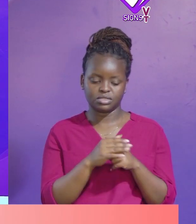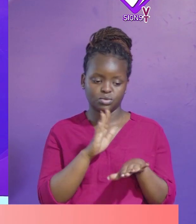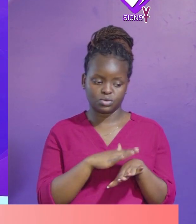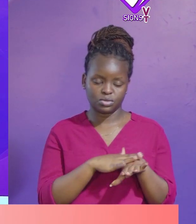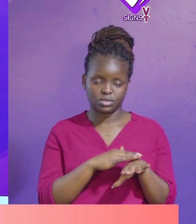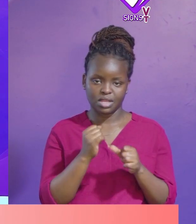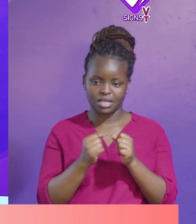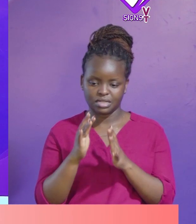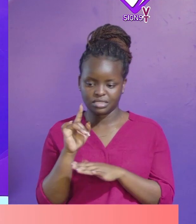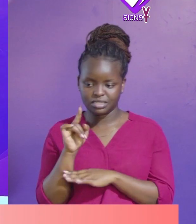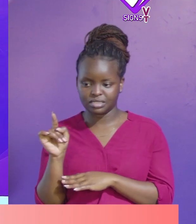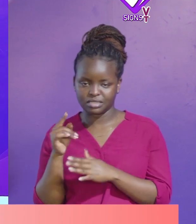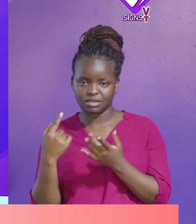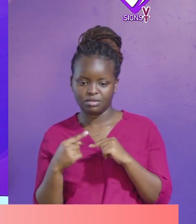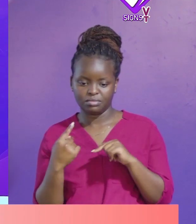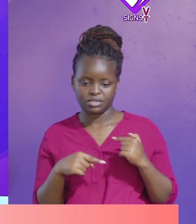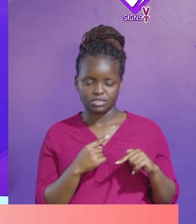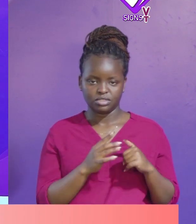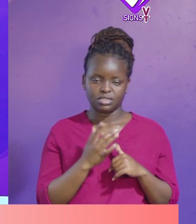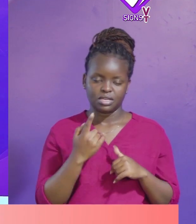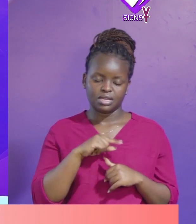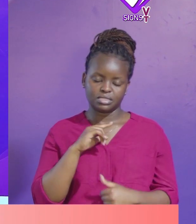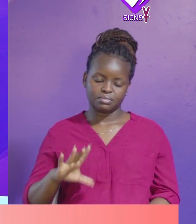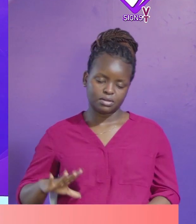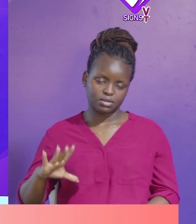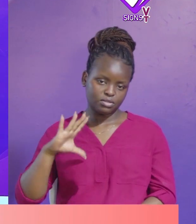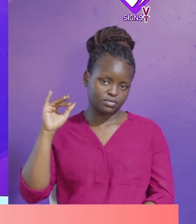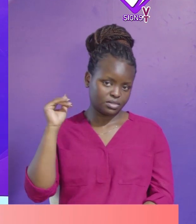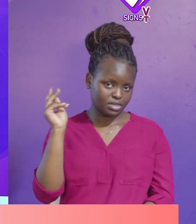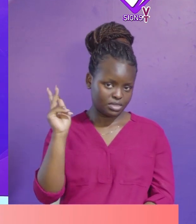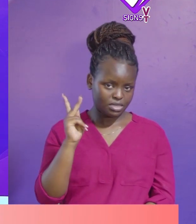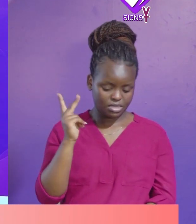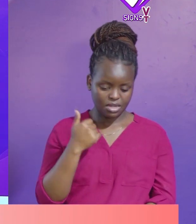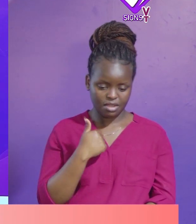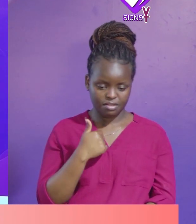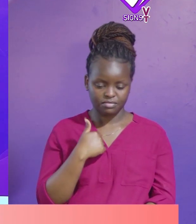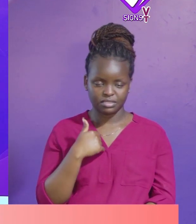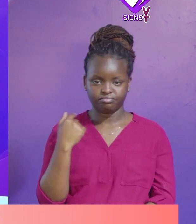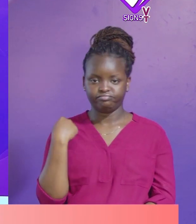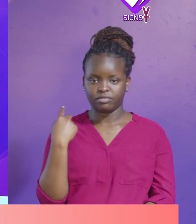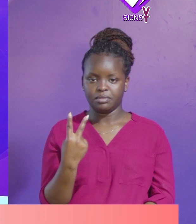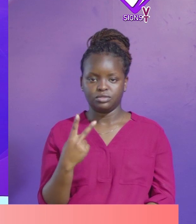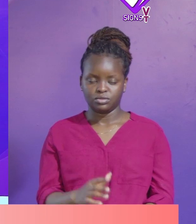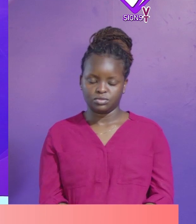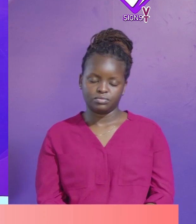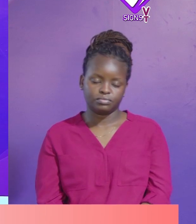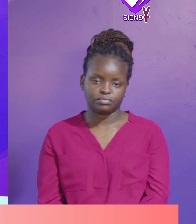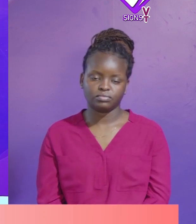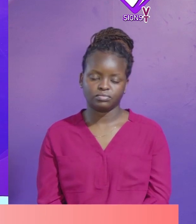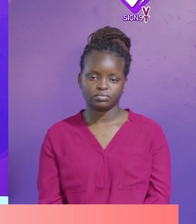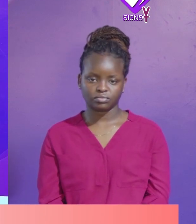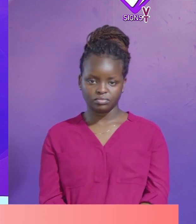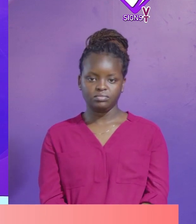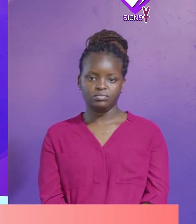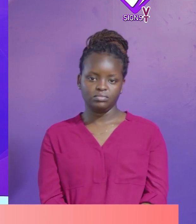in these competitions. And we are so proud of Kenya having to come number 2. Okay, away